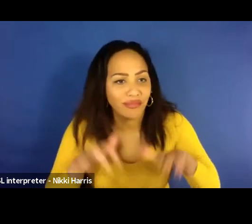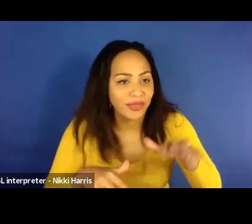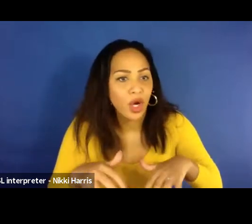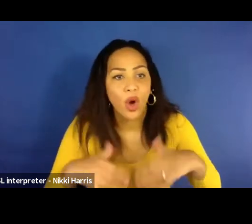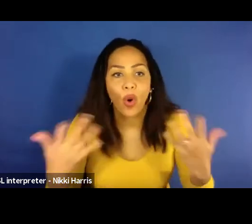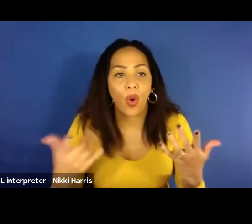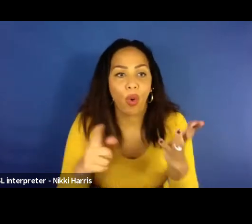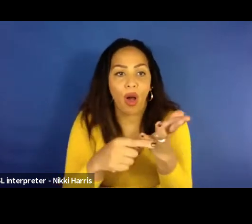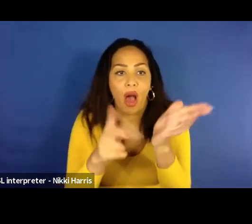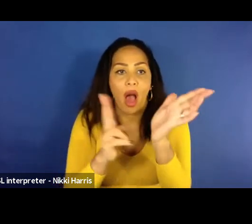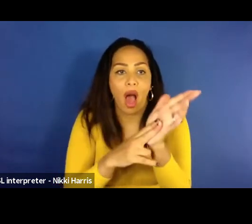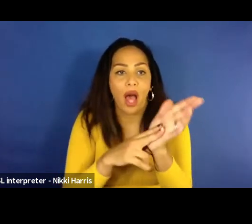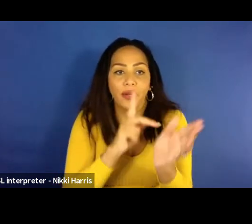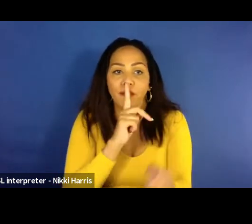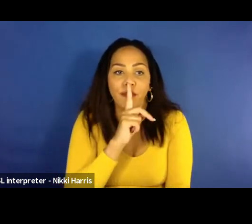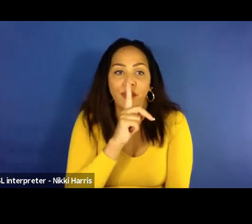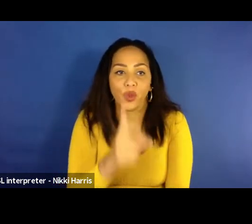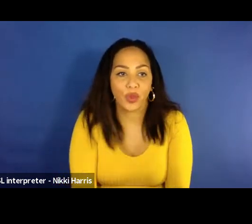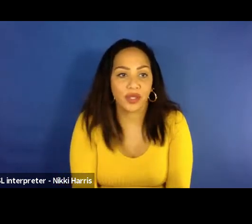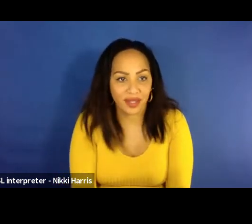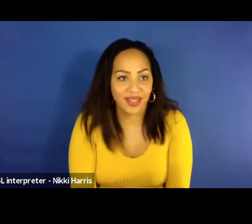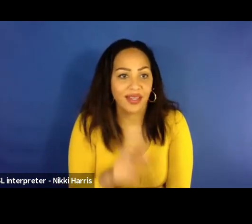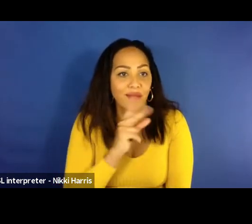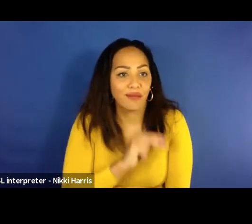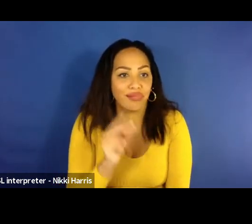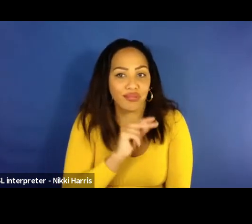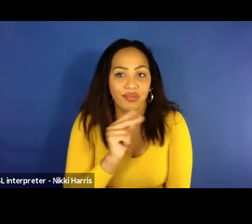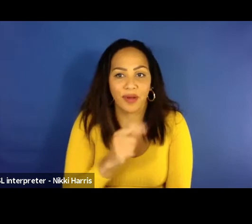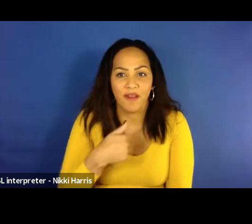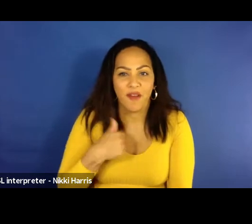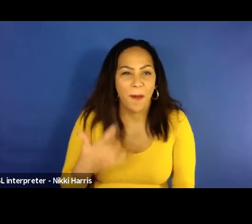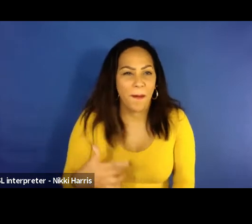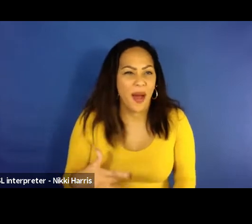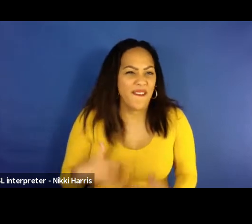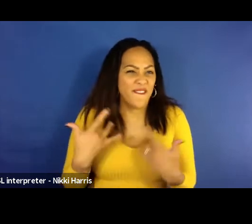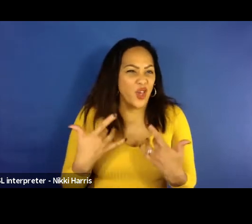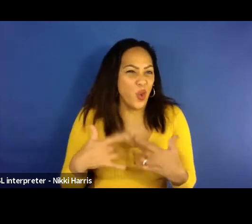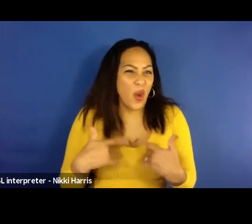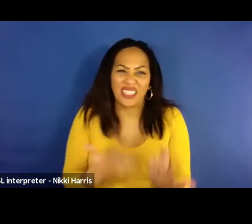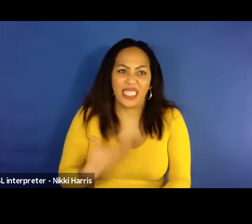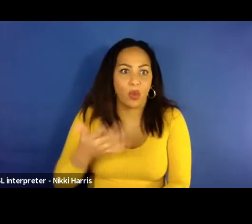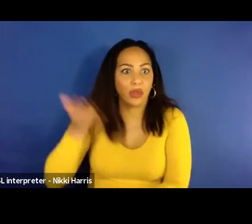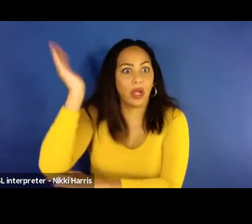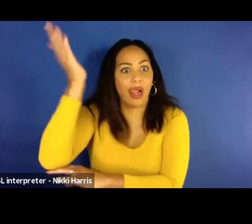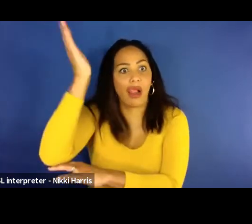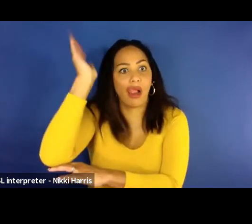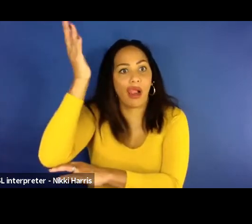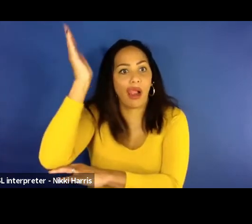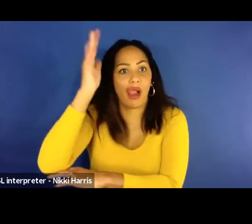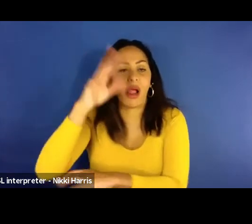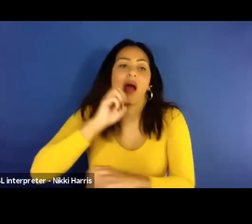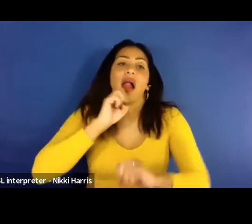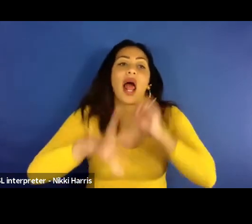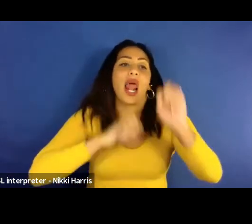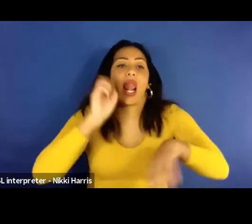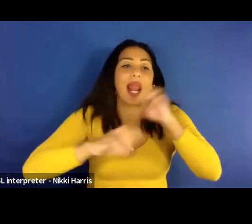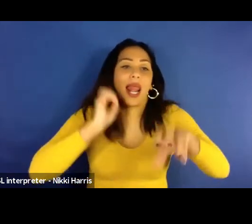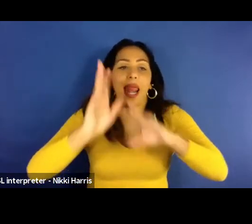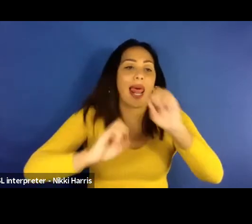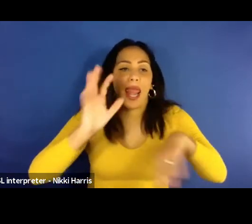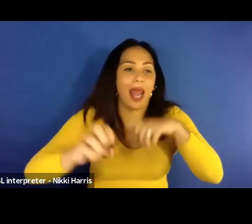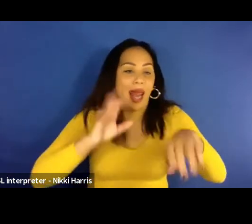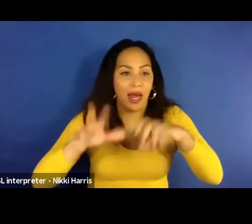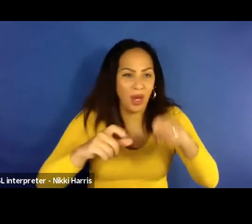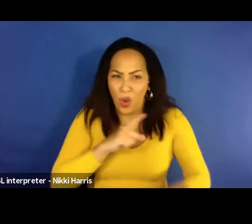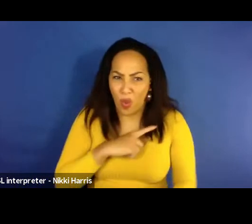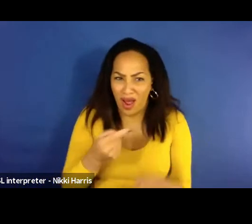yourself. I mean, from my perspective, what I didn't want is just to be a lecture of me just literally downloading on you, because this ultimately is for your